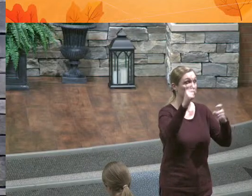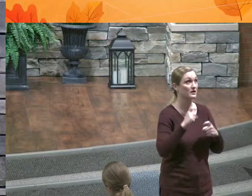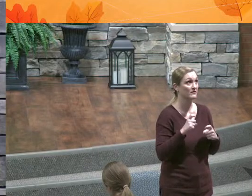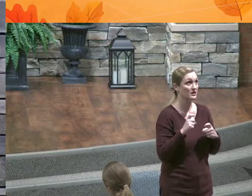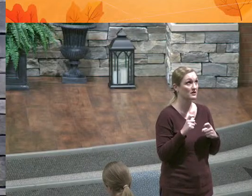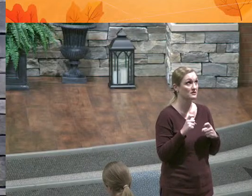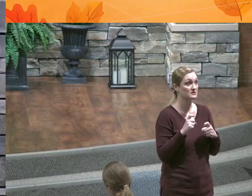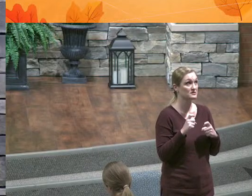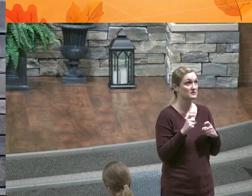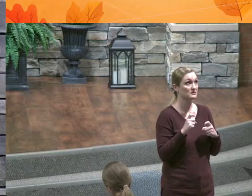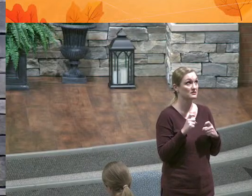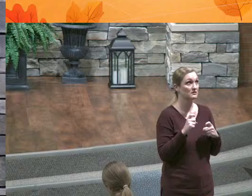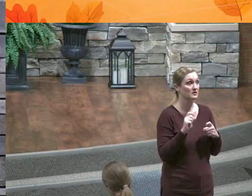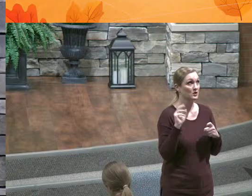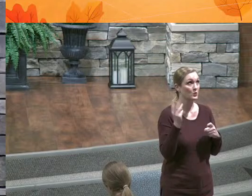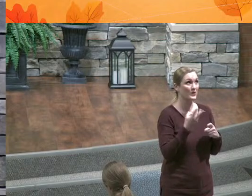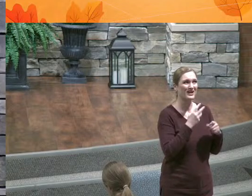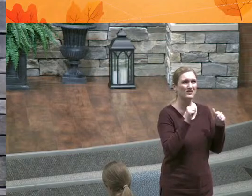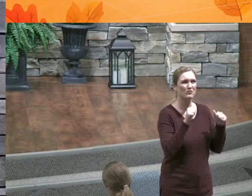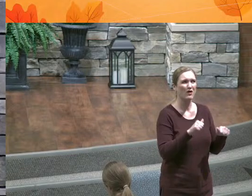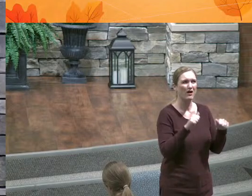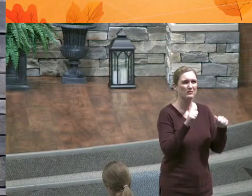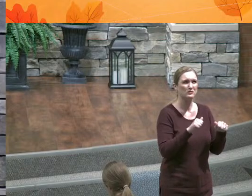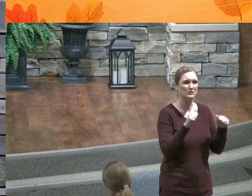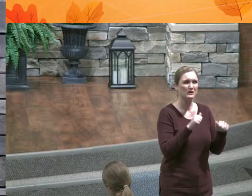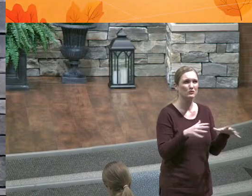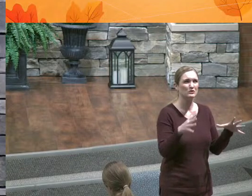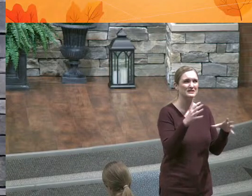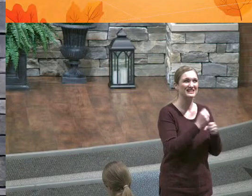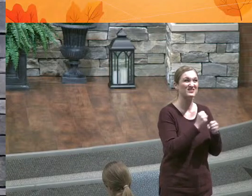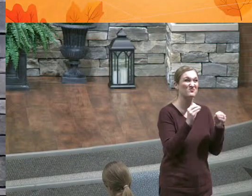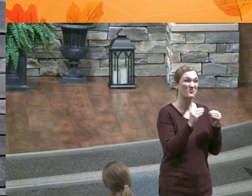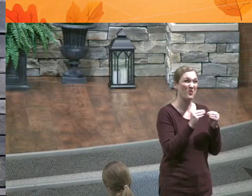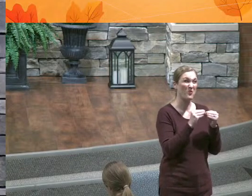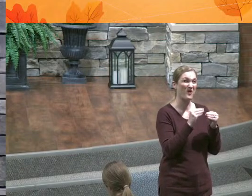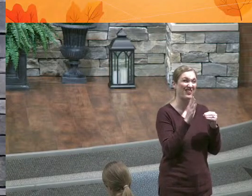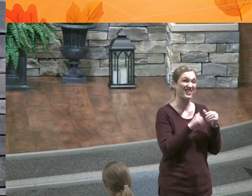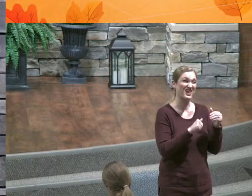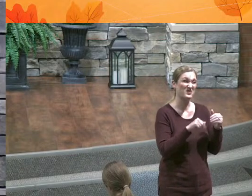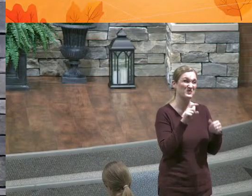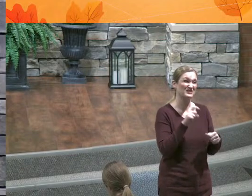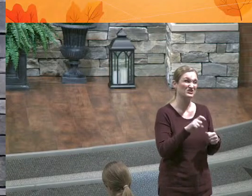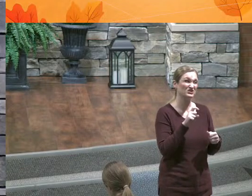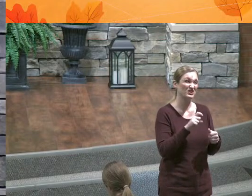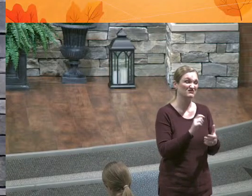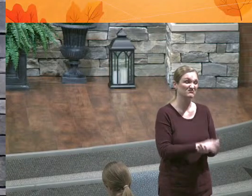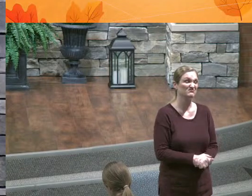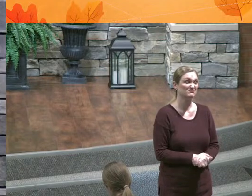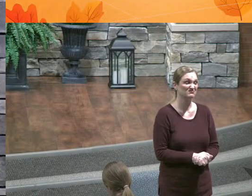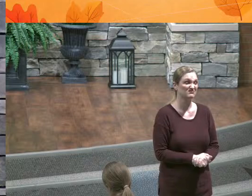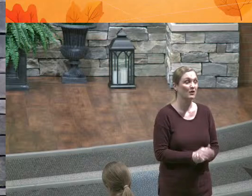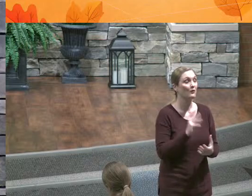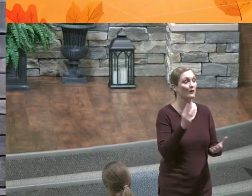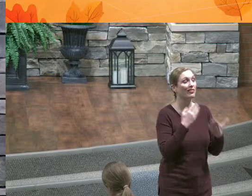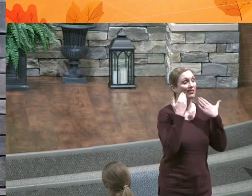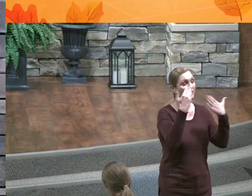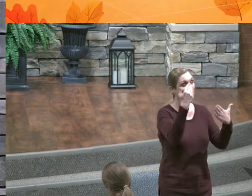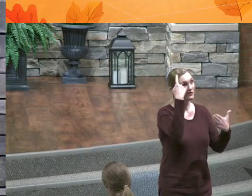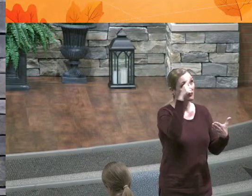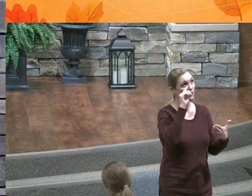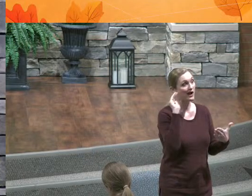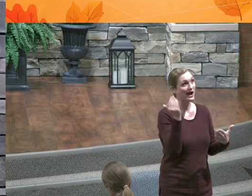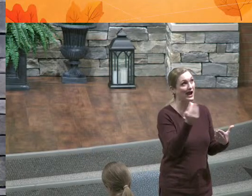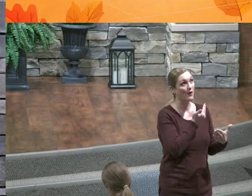us. We probably receive more than we deserve. We thank you for